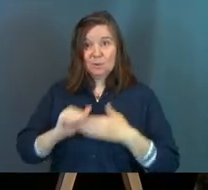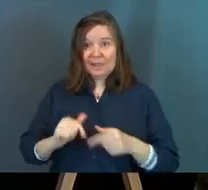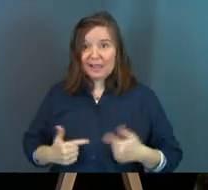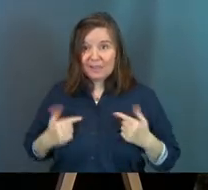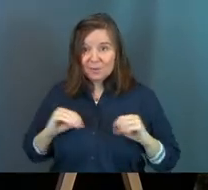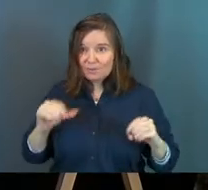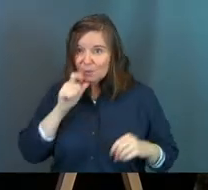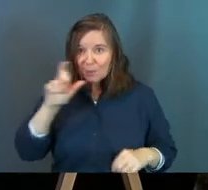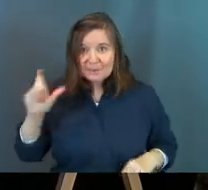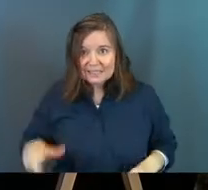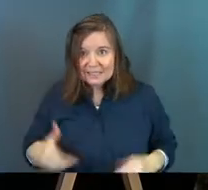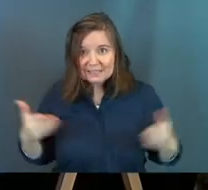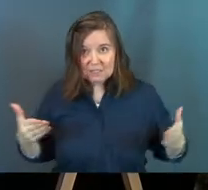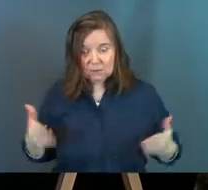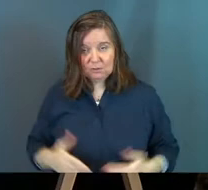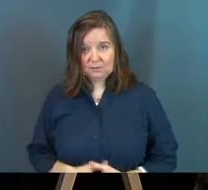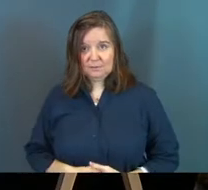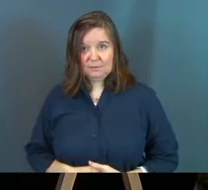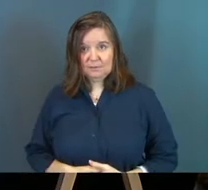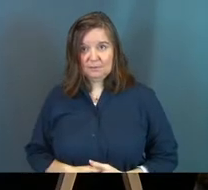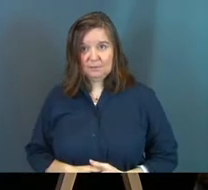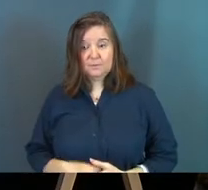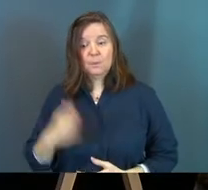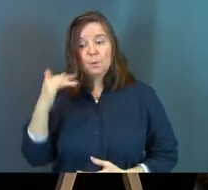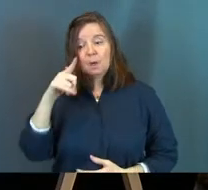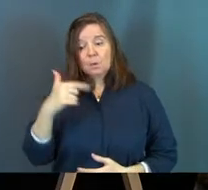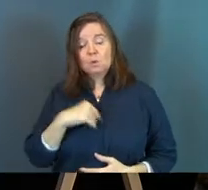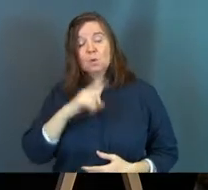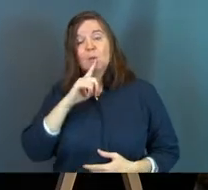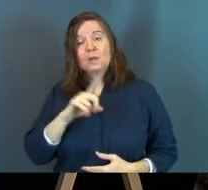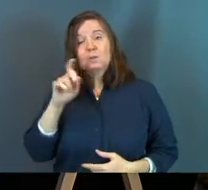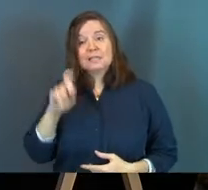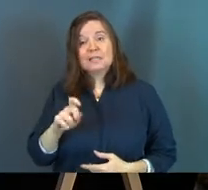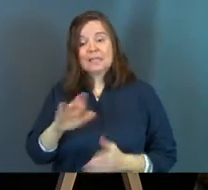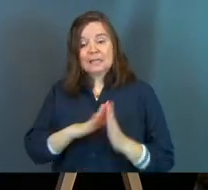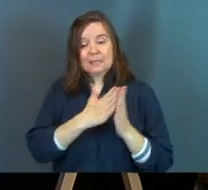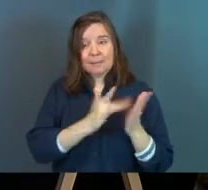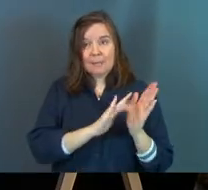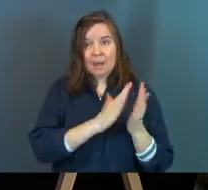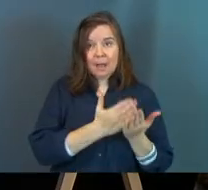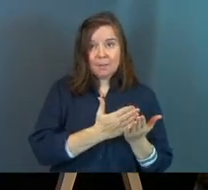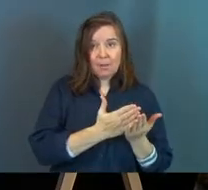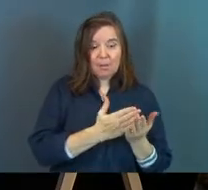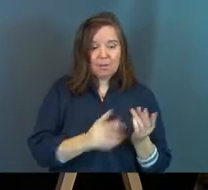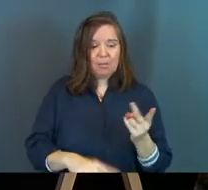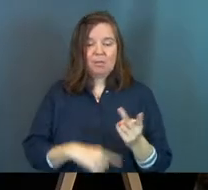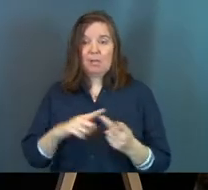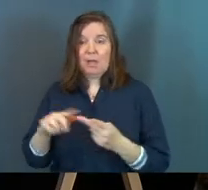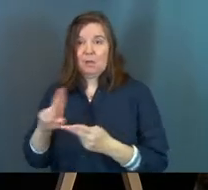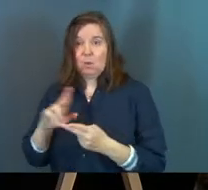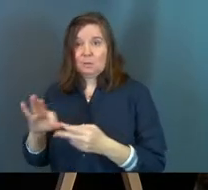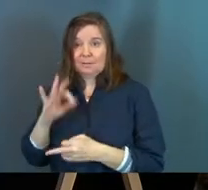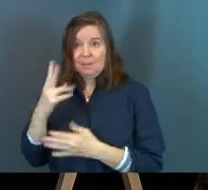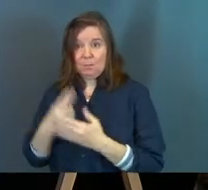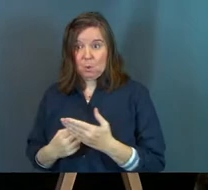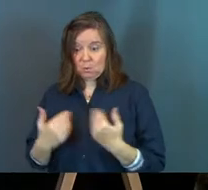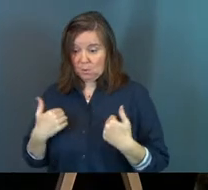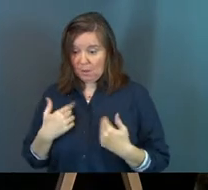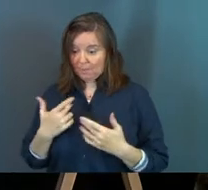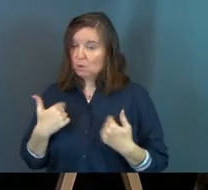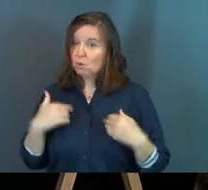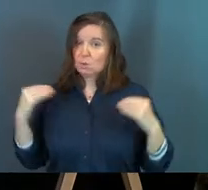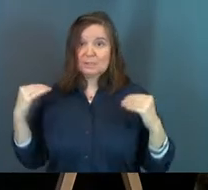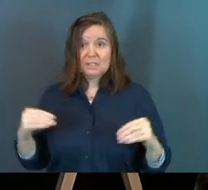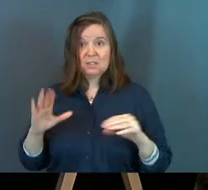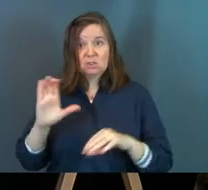life groups here at Grace Fellowship Church. Because what you actually need is a Bible and the Holy Spirit. And if you've got that, you can teach in